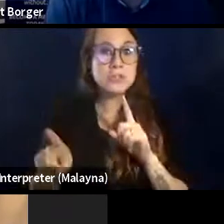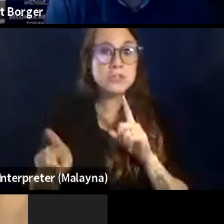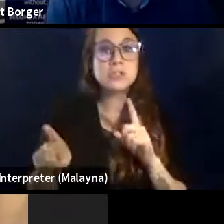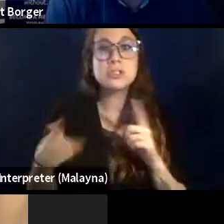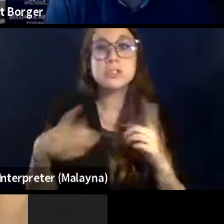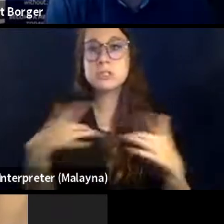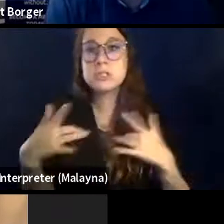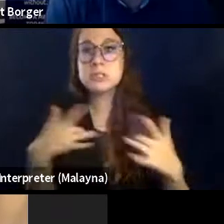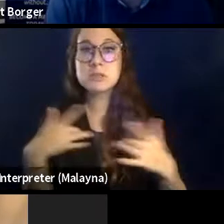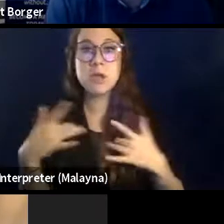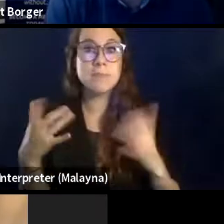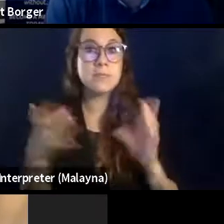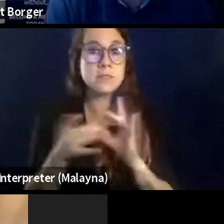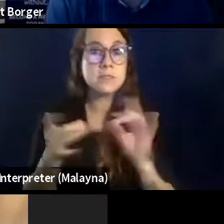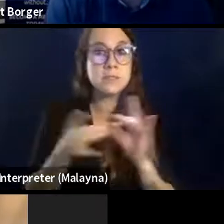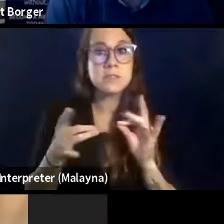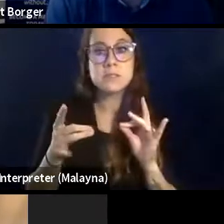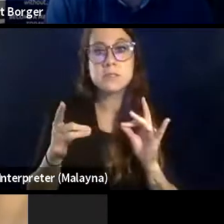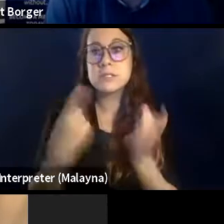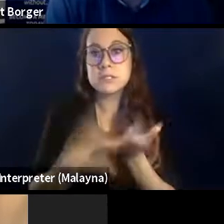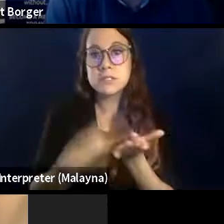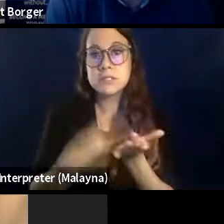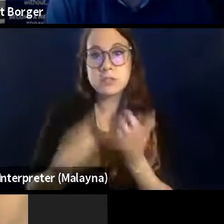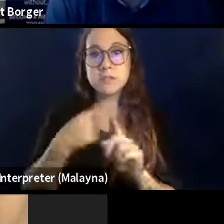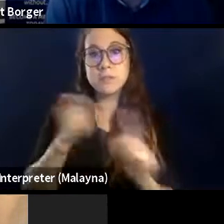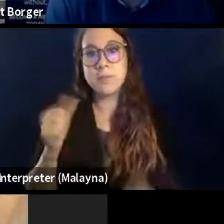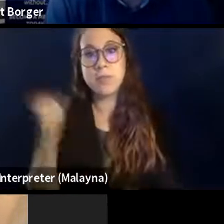of the commission?